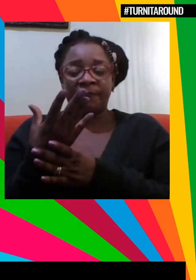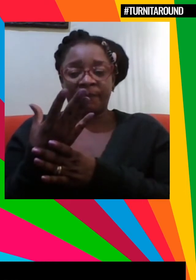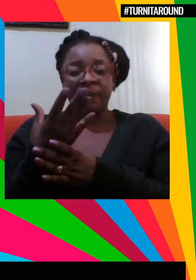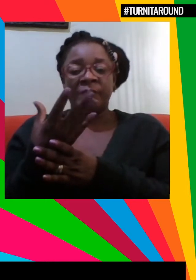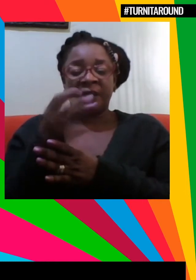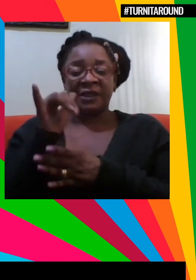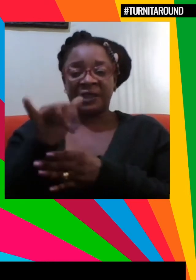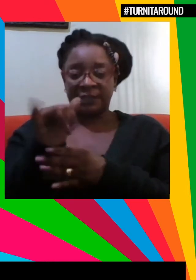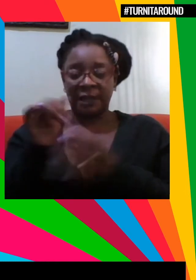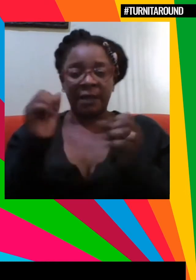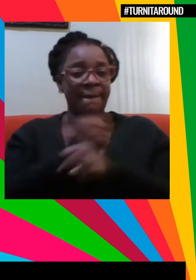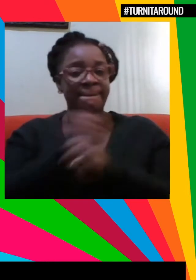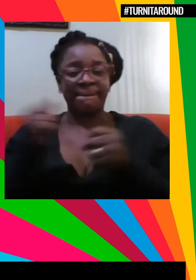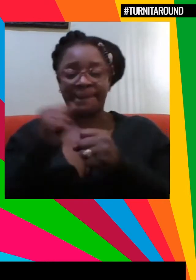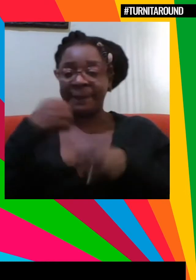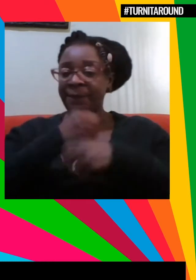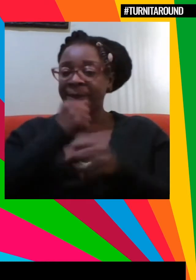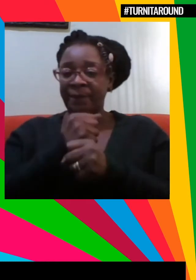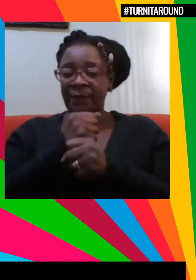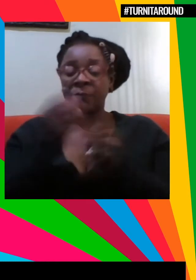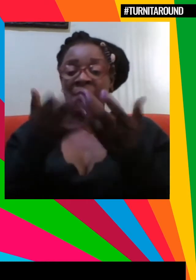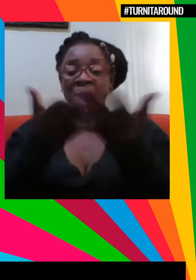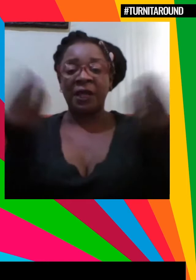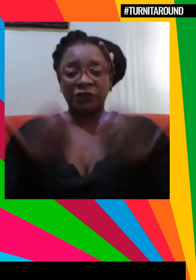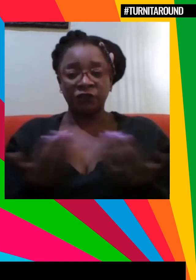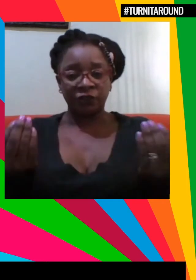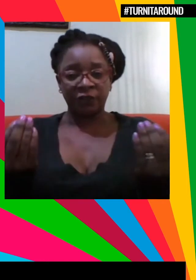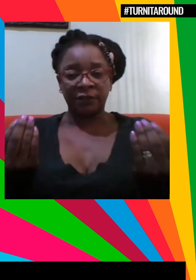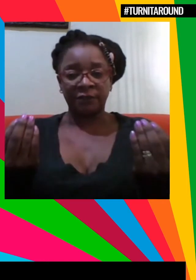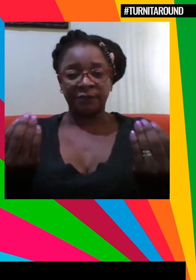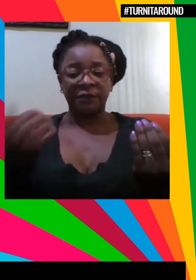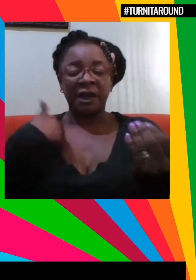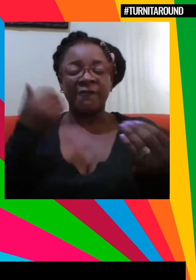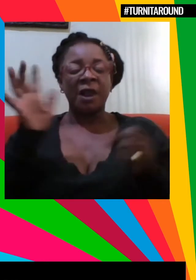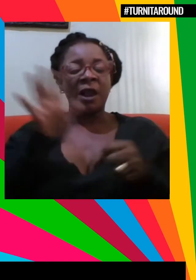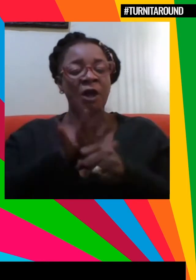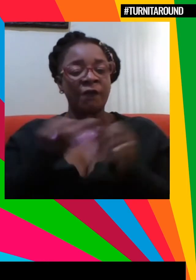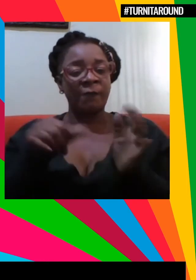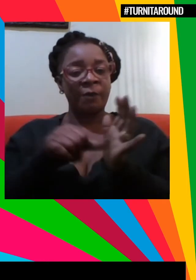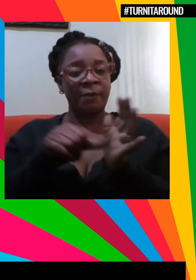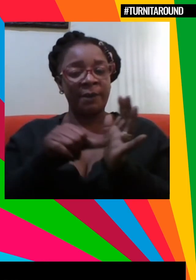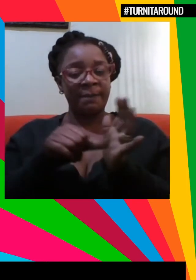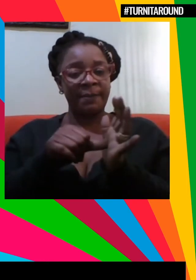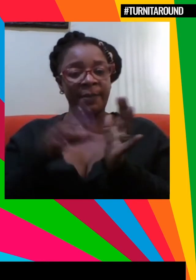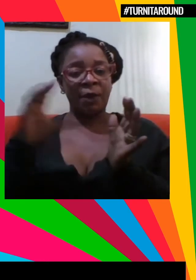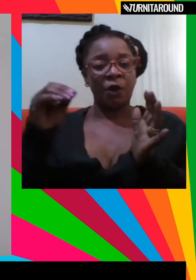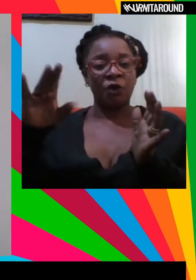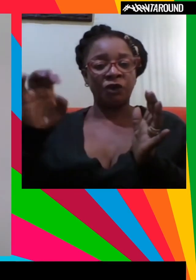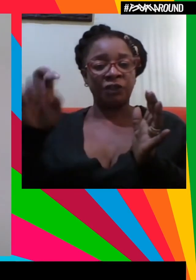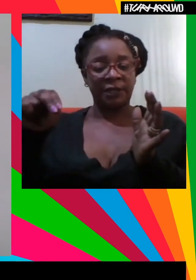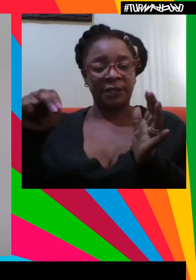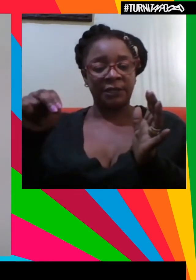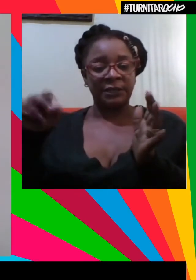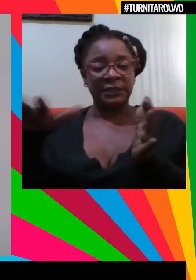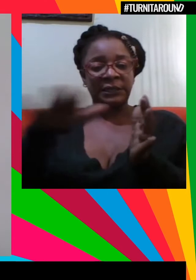can't give, you know, food to their children. That causes a lot of problem on the ocean ecosystem.